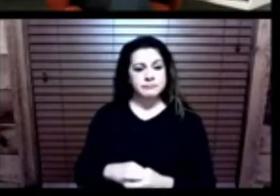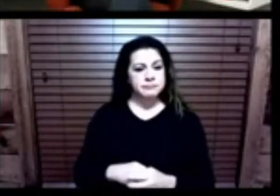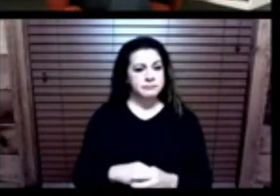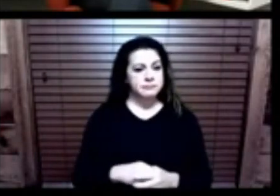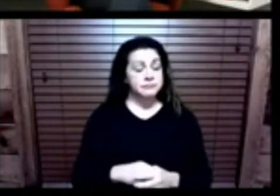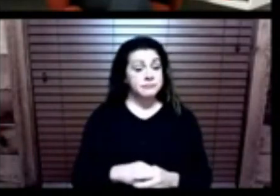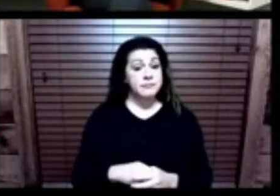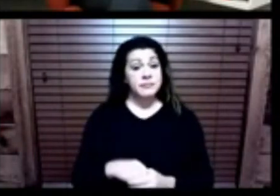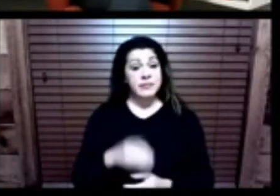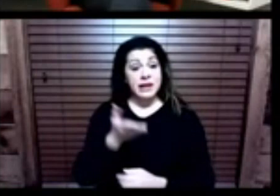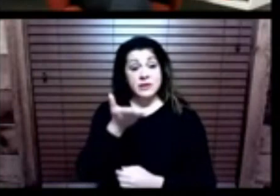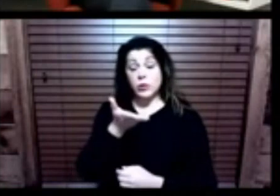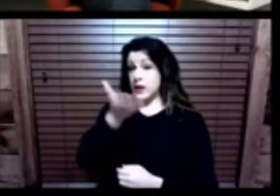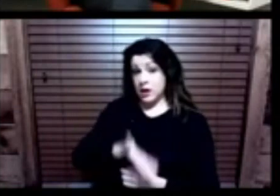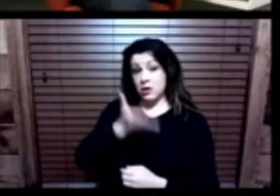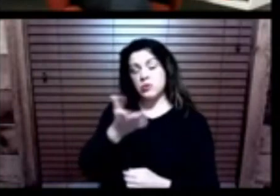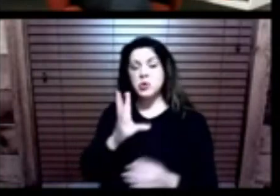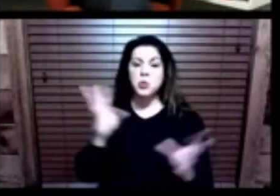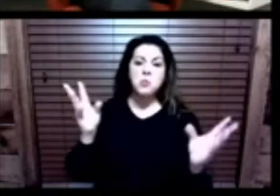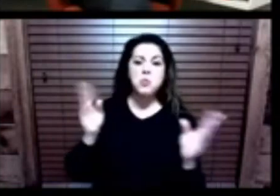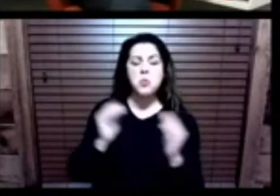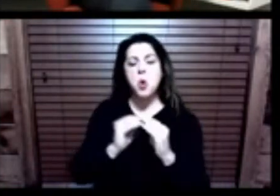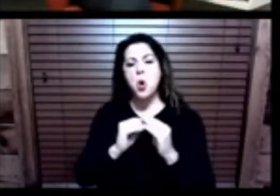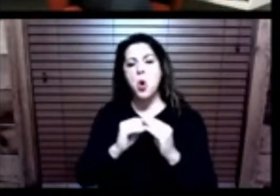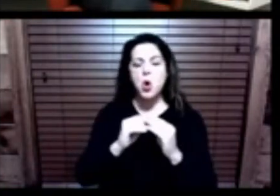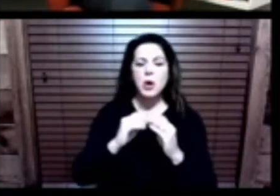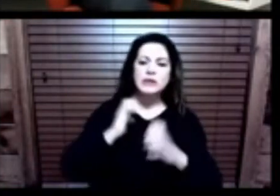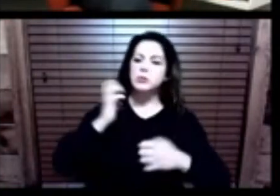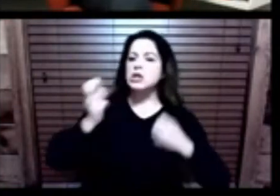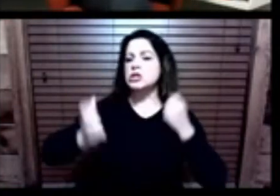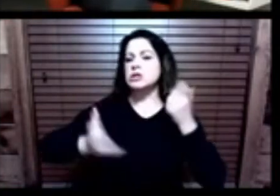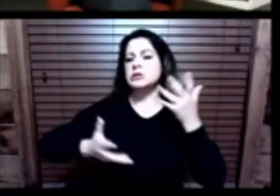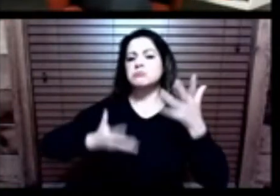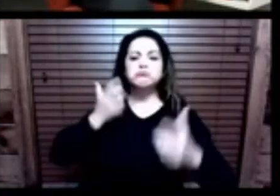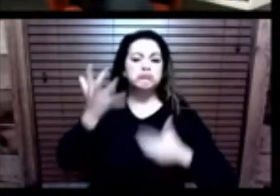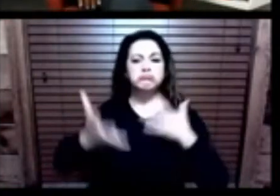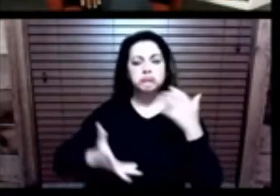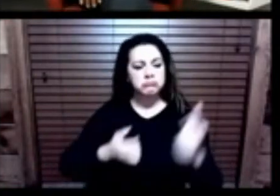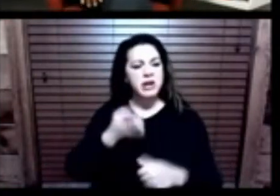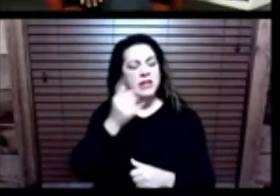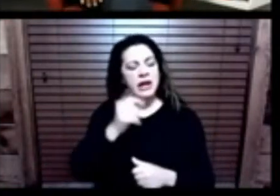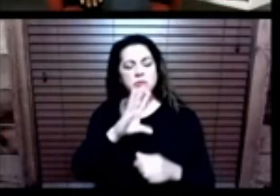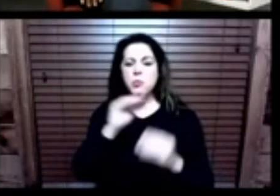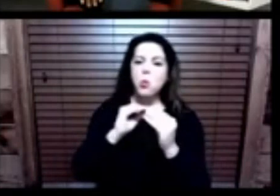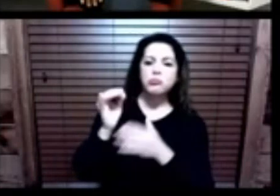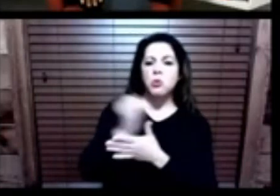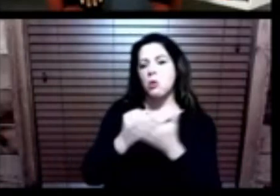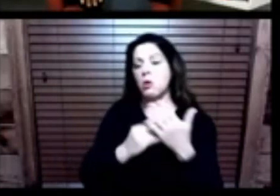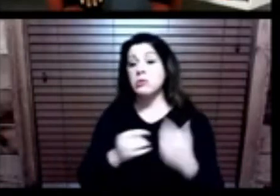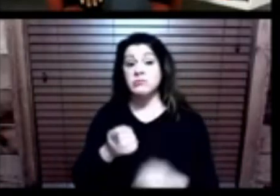Yeah. So here, a little bit looser, a little bit more expression. Yeah. This is part of the